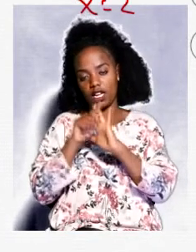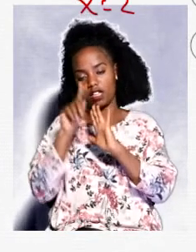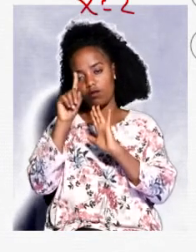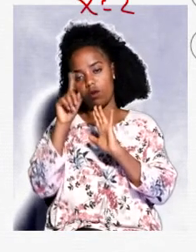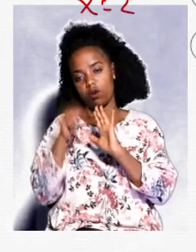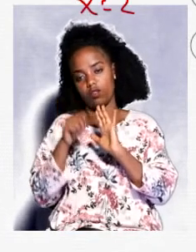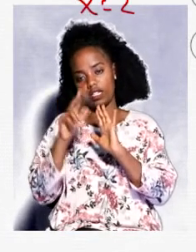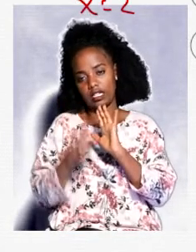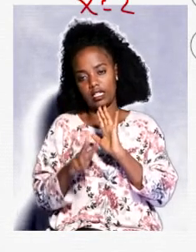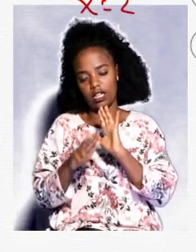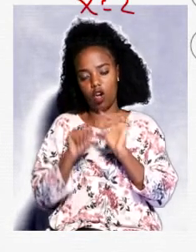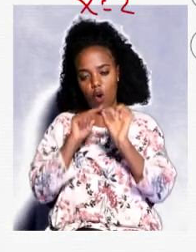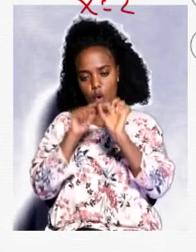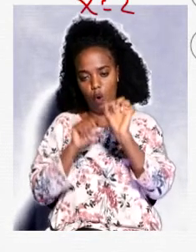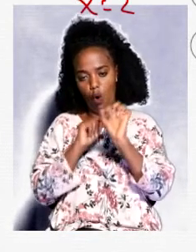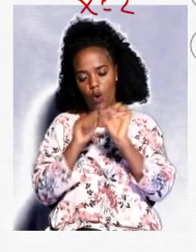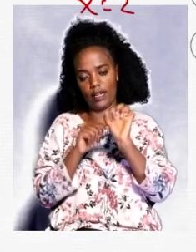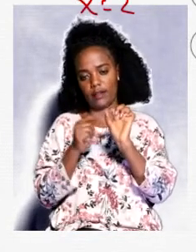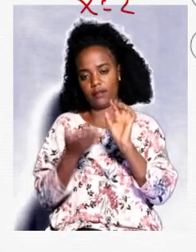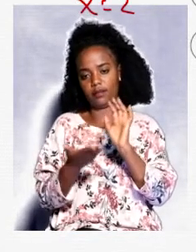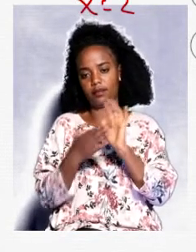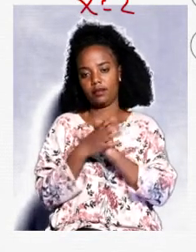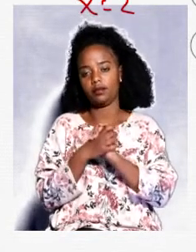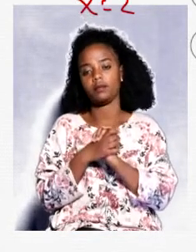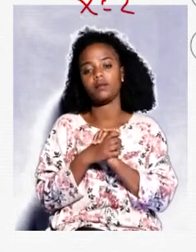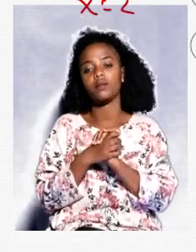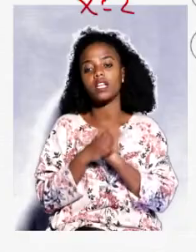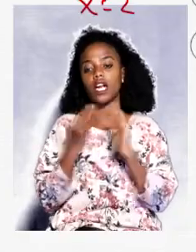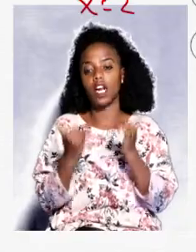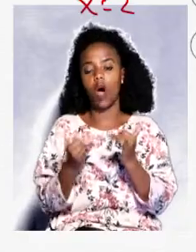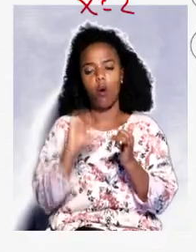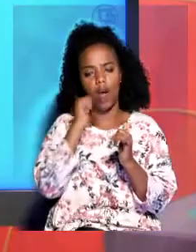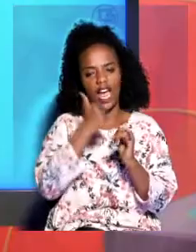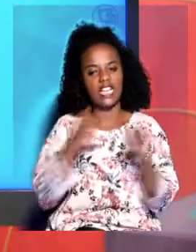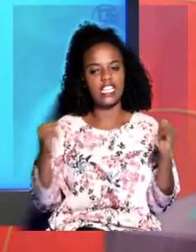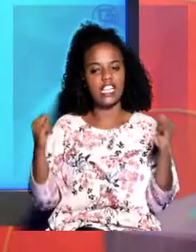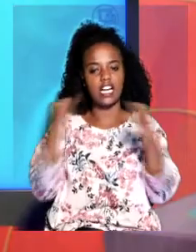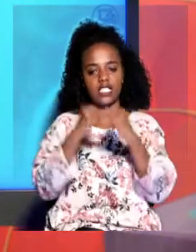over 3. It has a hole at this point. Now,